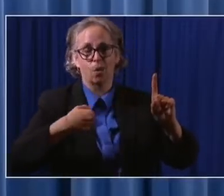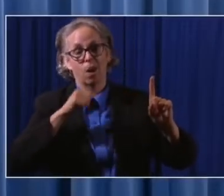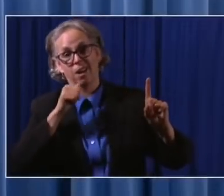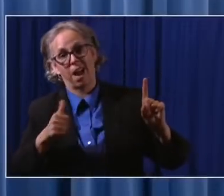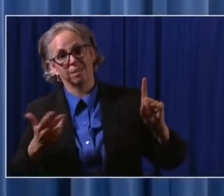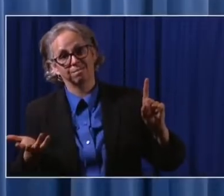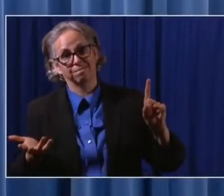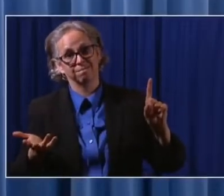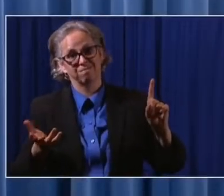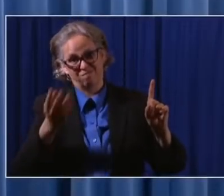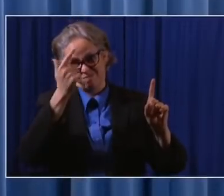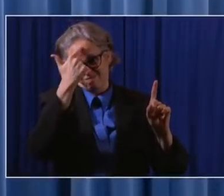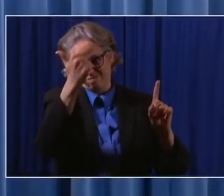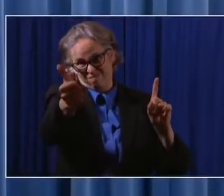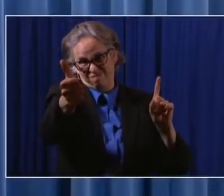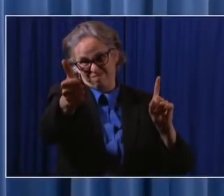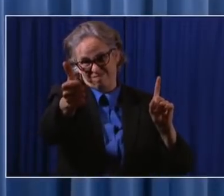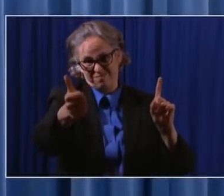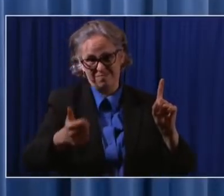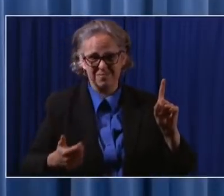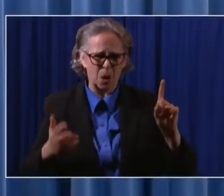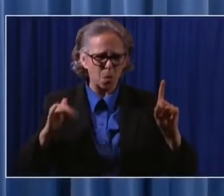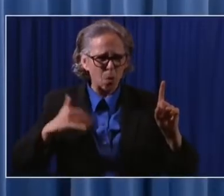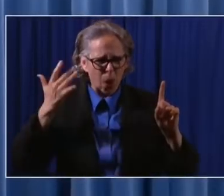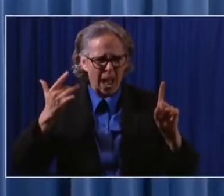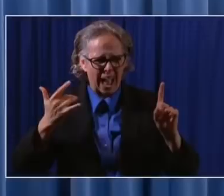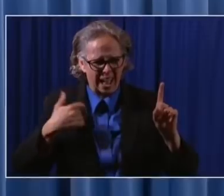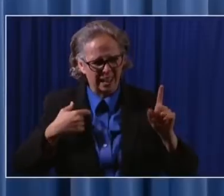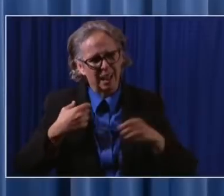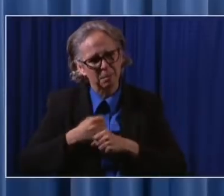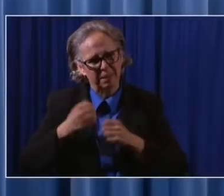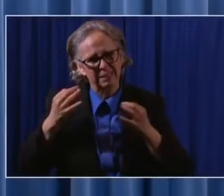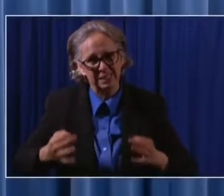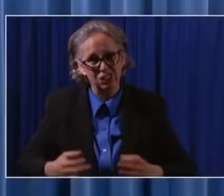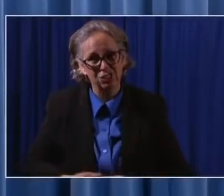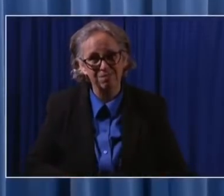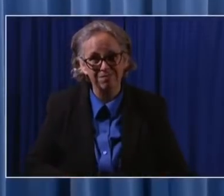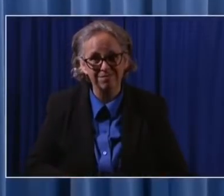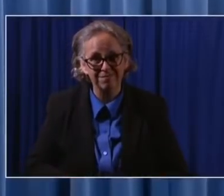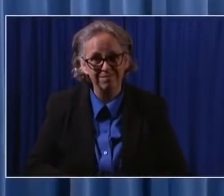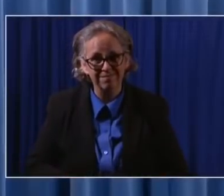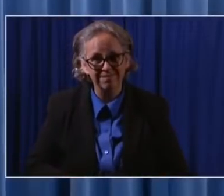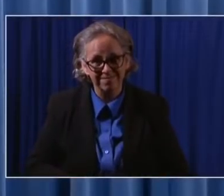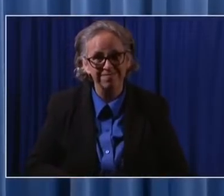So that's why we did it. Thank you, Governor.